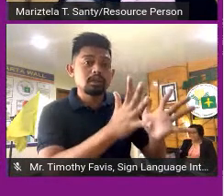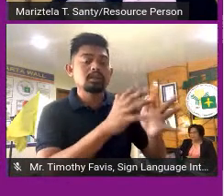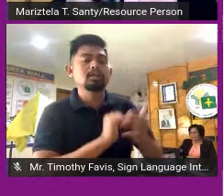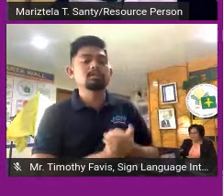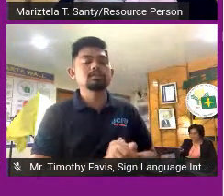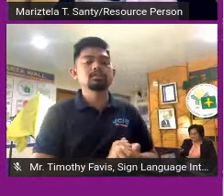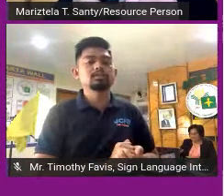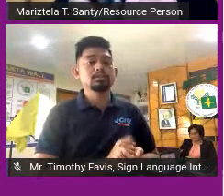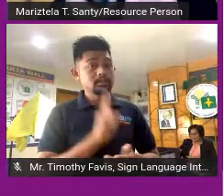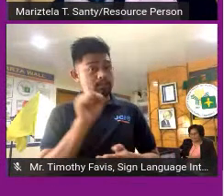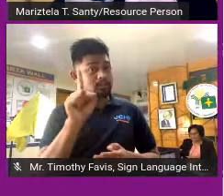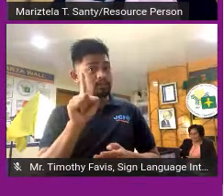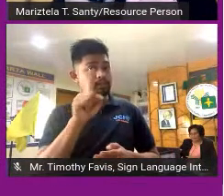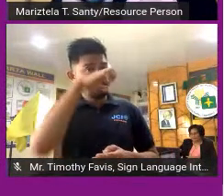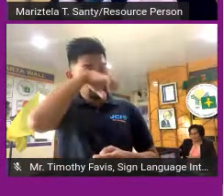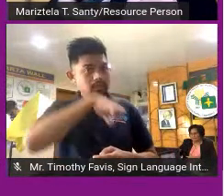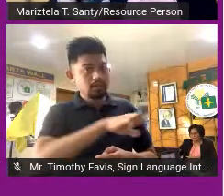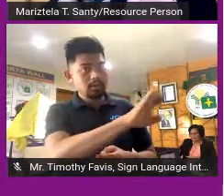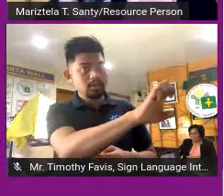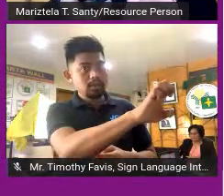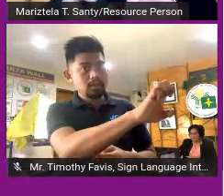doon sa isang elephant.